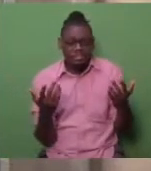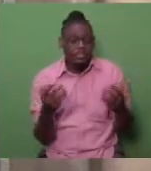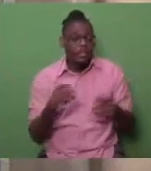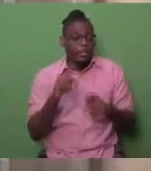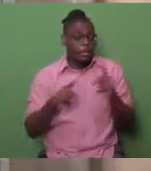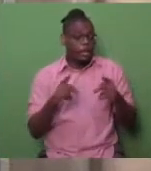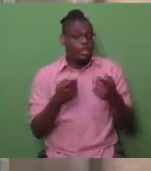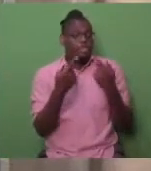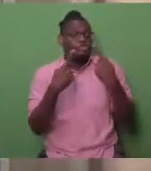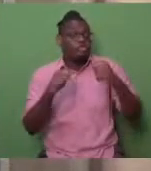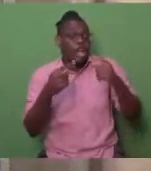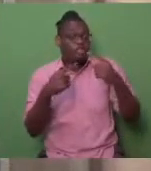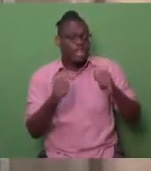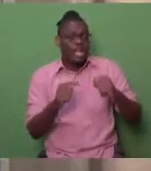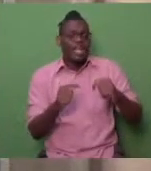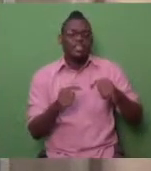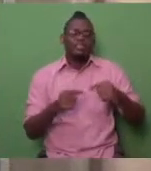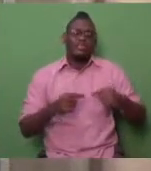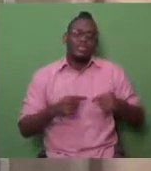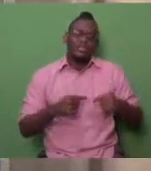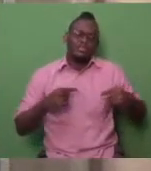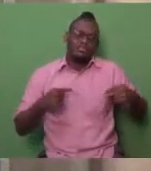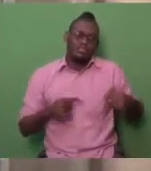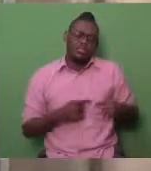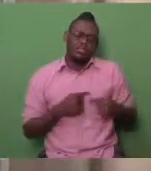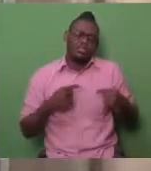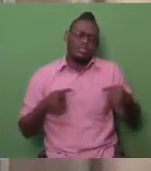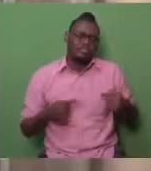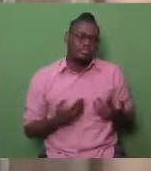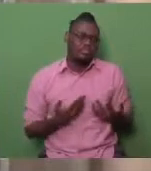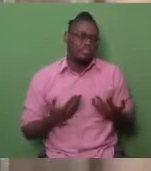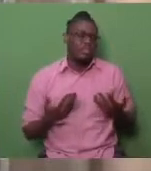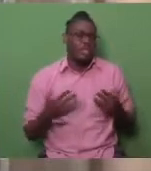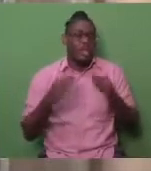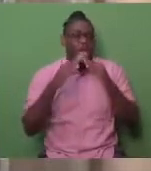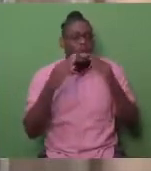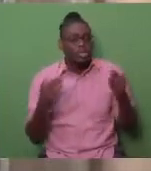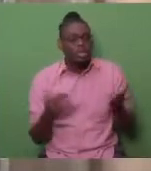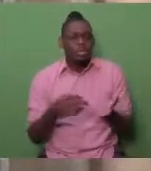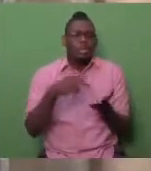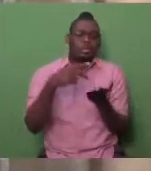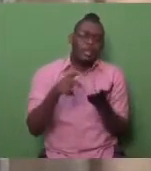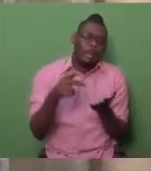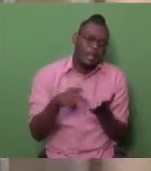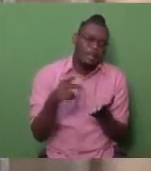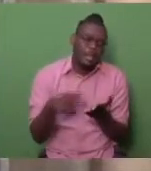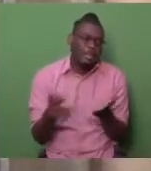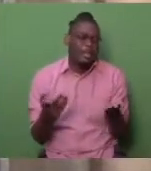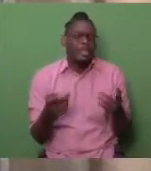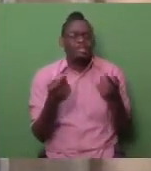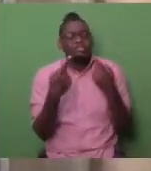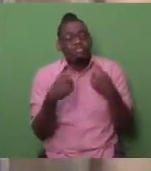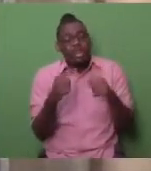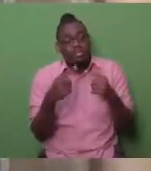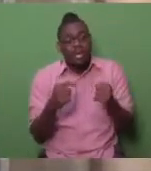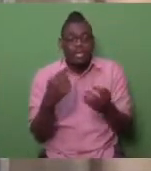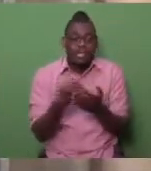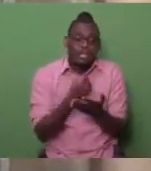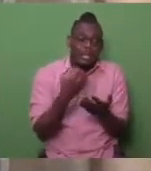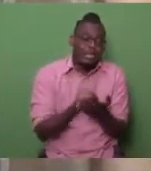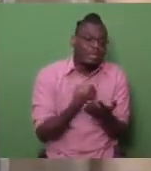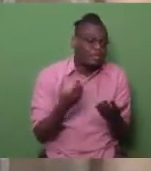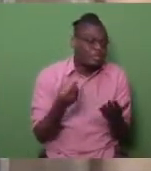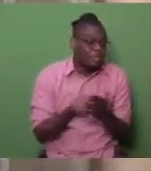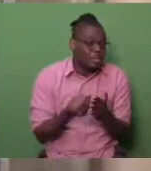heads, paying mortgage or rent for an apartment to live in. Some are being served eviction letters. They have no money to